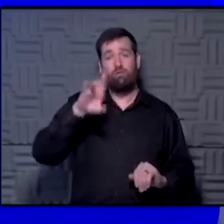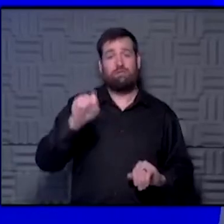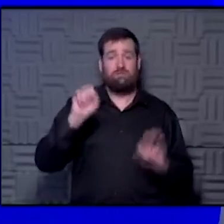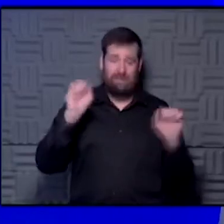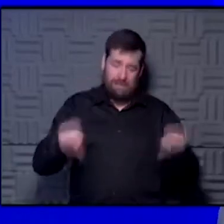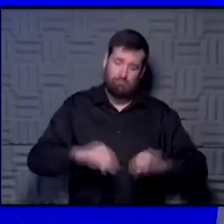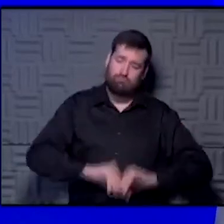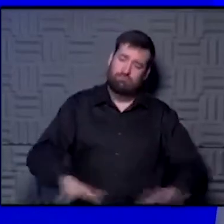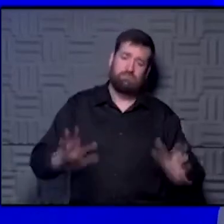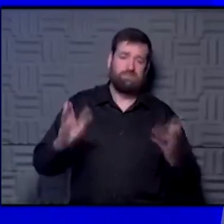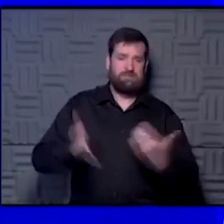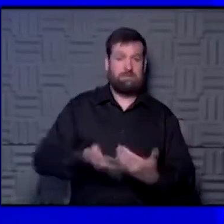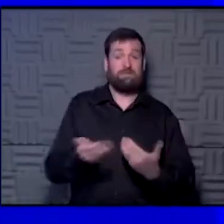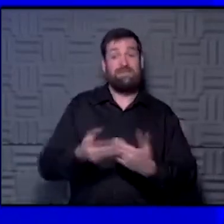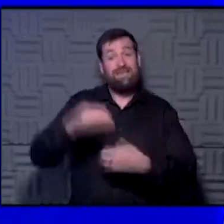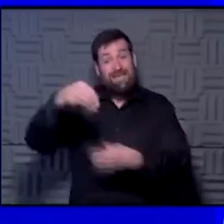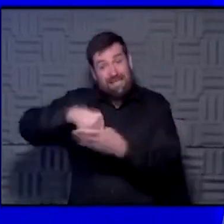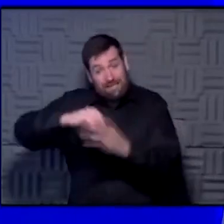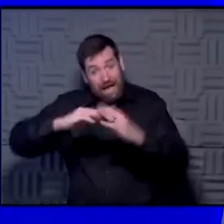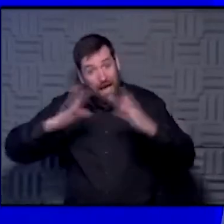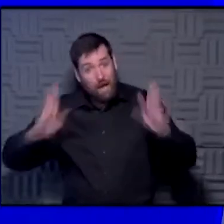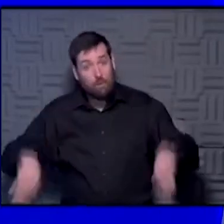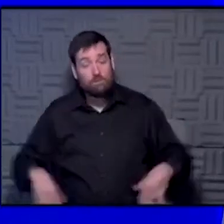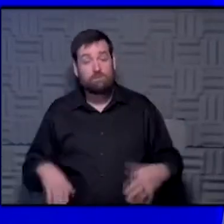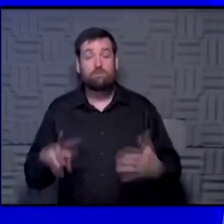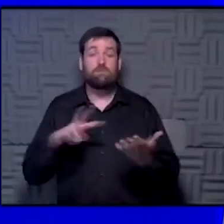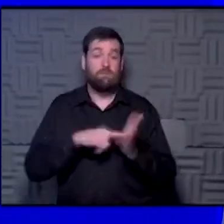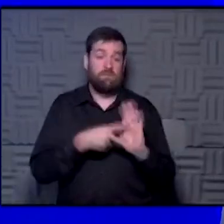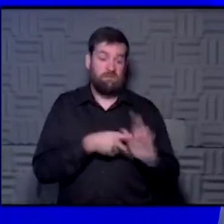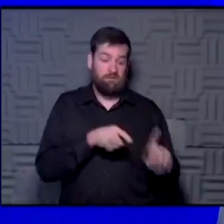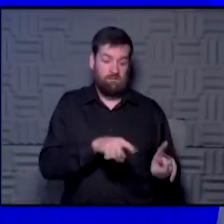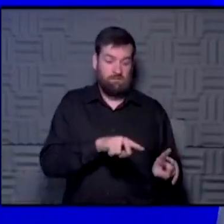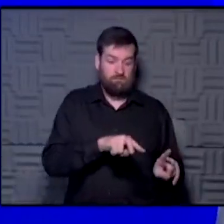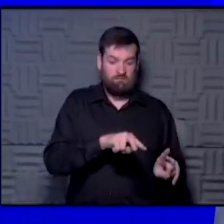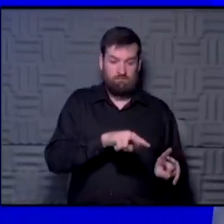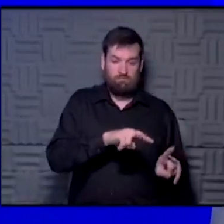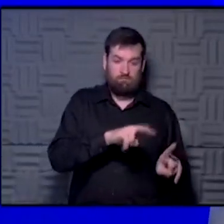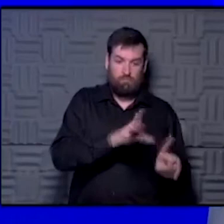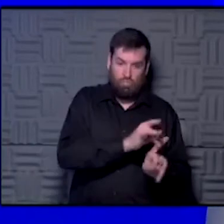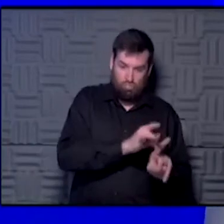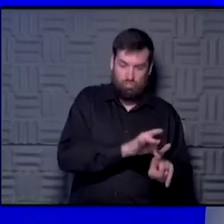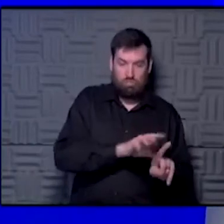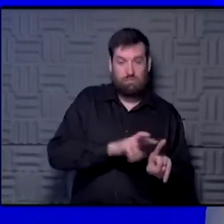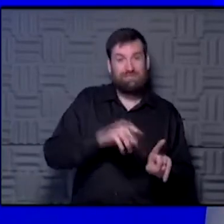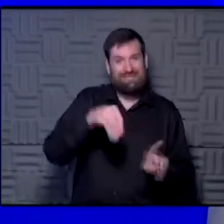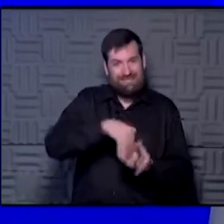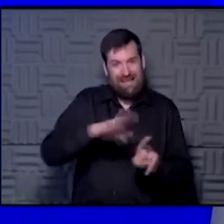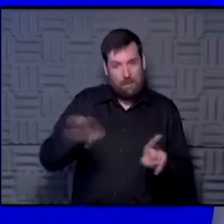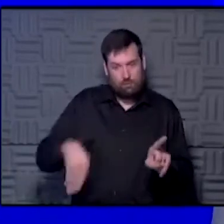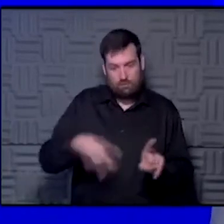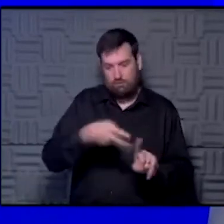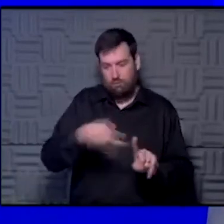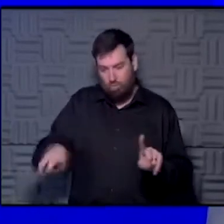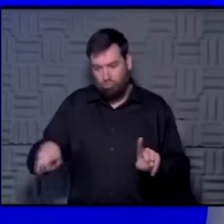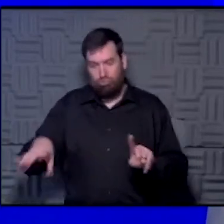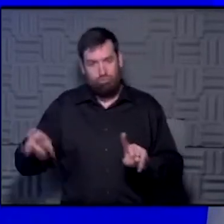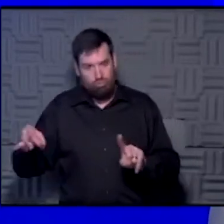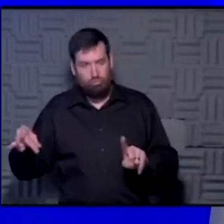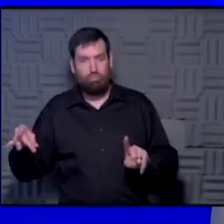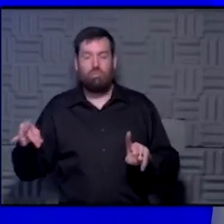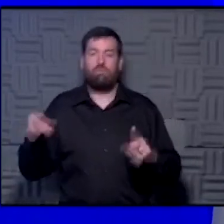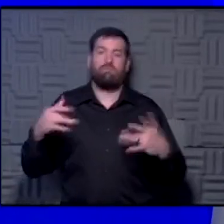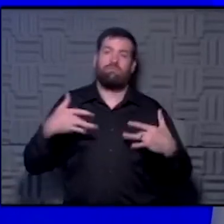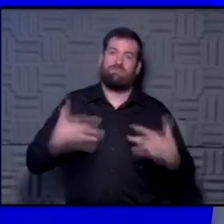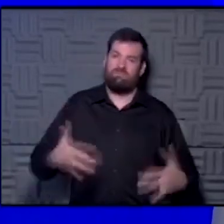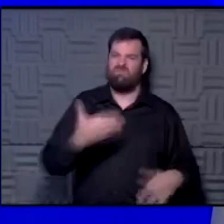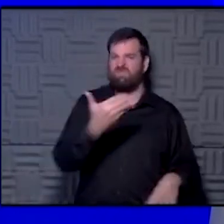easily. Attack rates in the house, meaning secondary infections that occur if somebody is infected, typically run